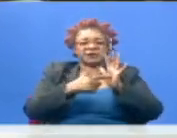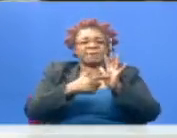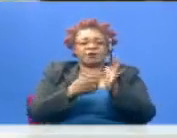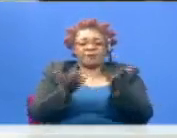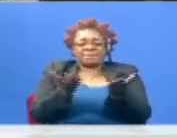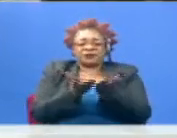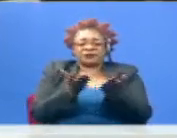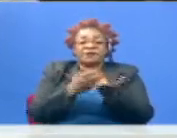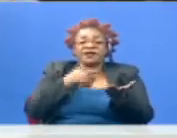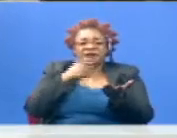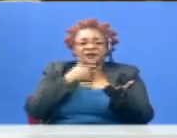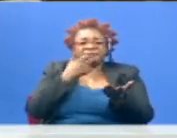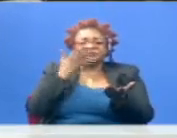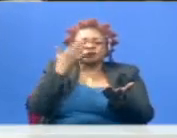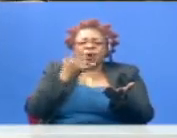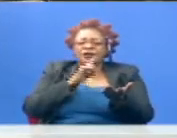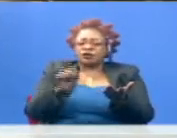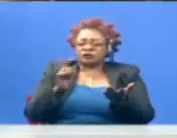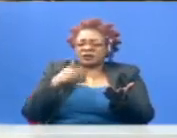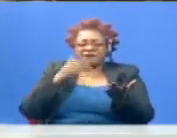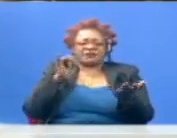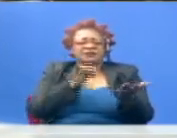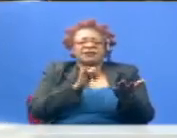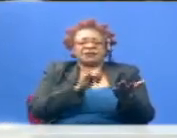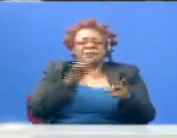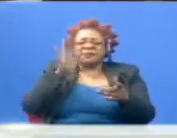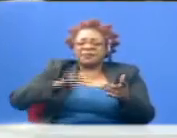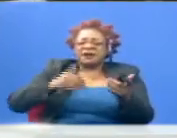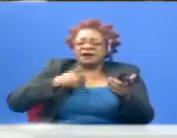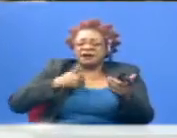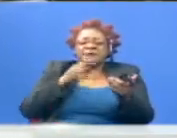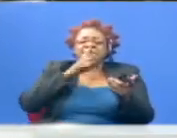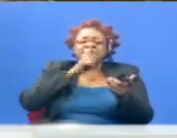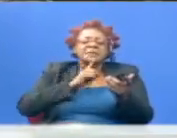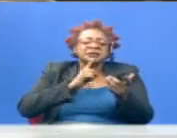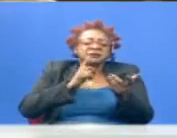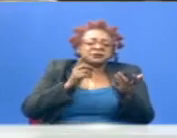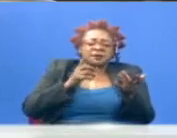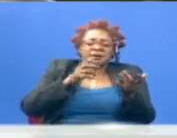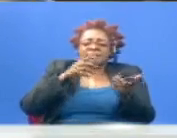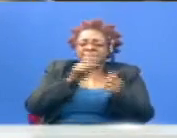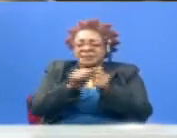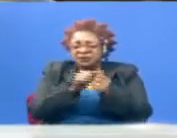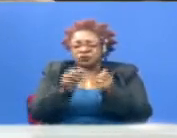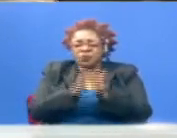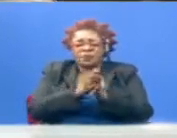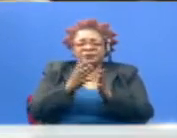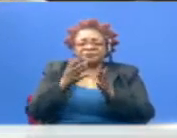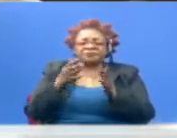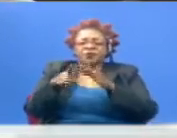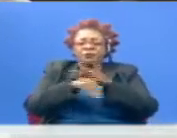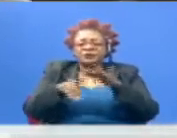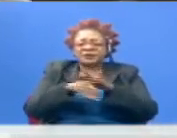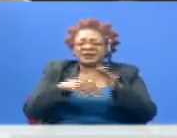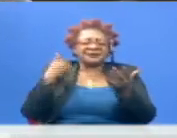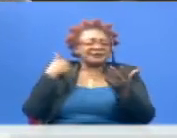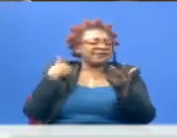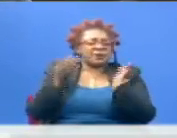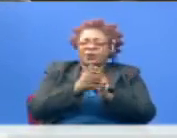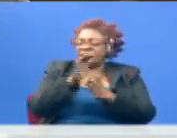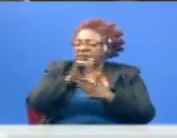githeri, why not keep it as is instead of having the maize with the protein from the beans and interfere with that order of